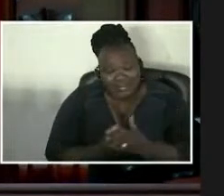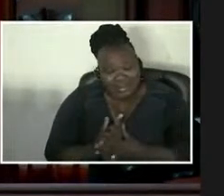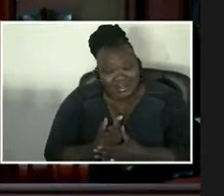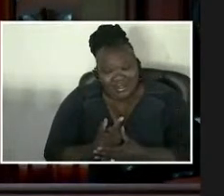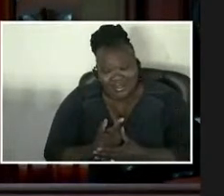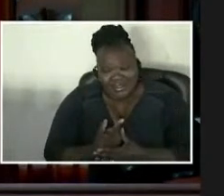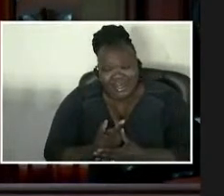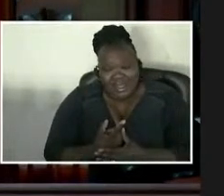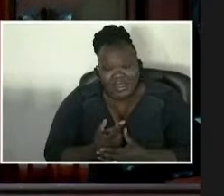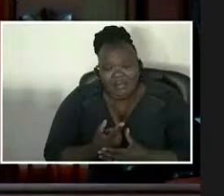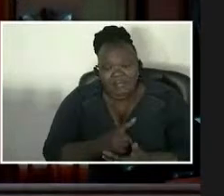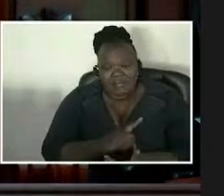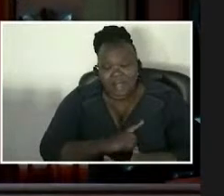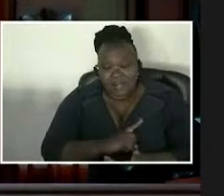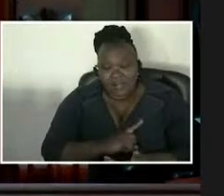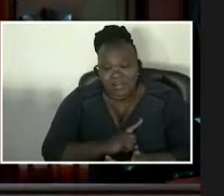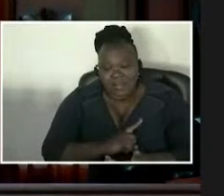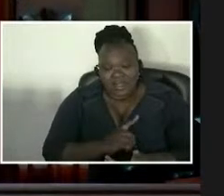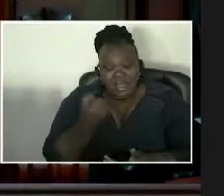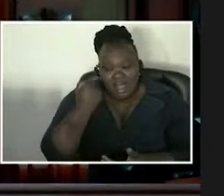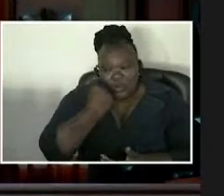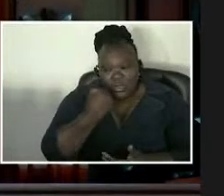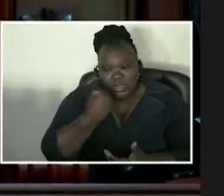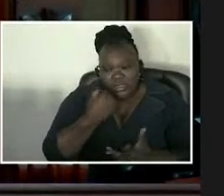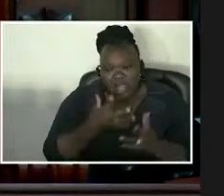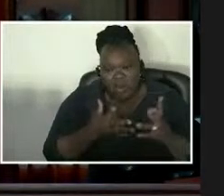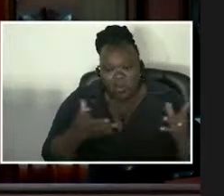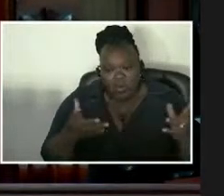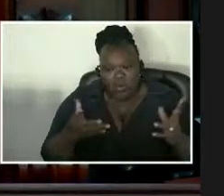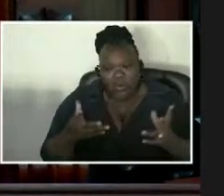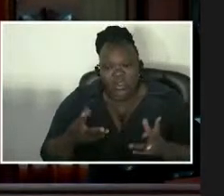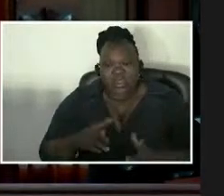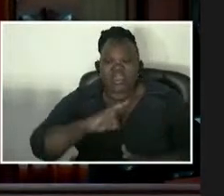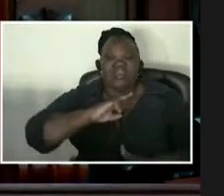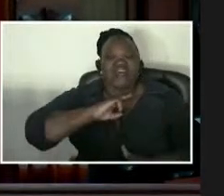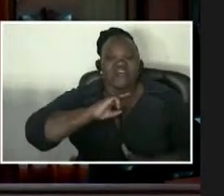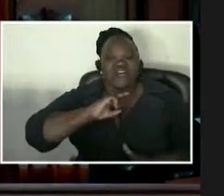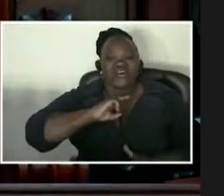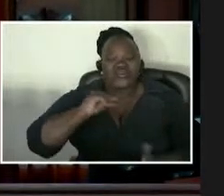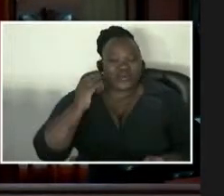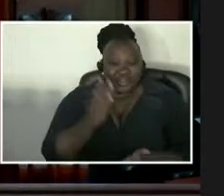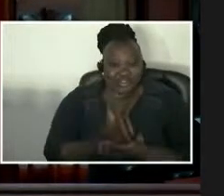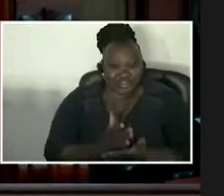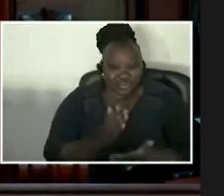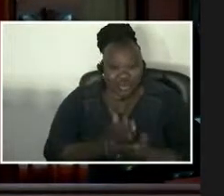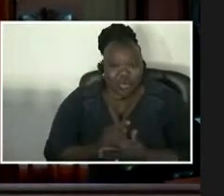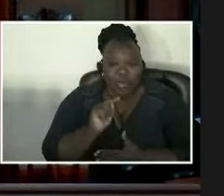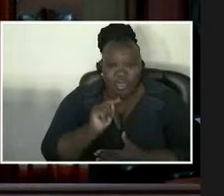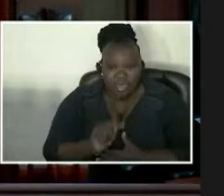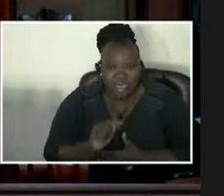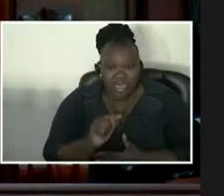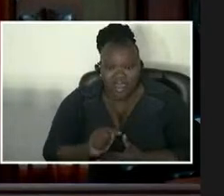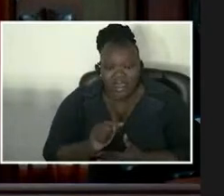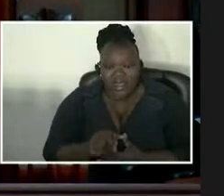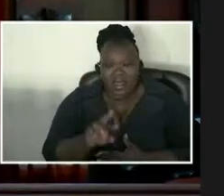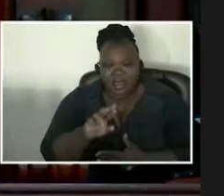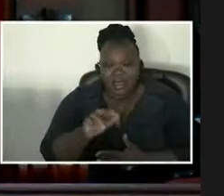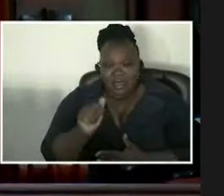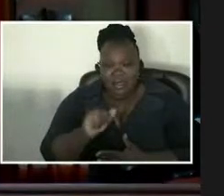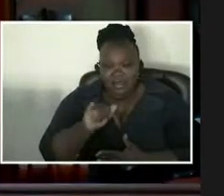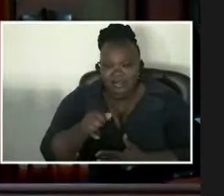her video i'm very sorry about that but the voice who could be sure about it honorable